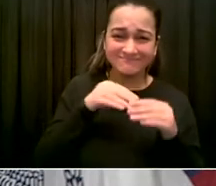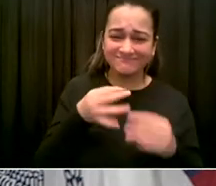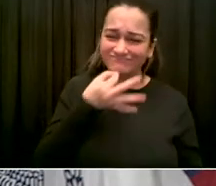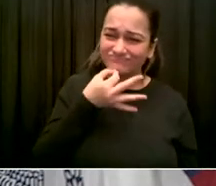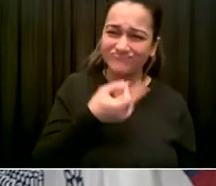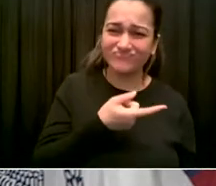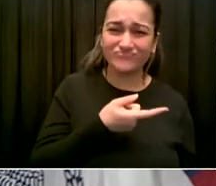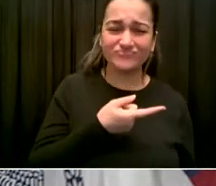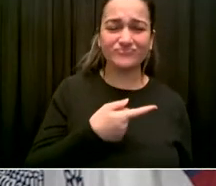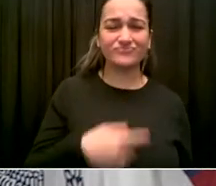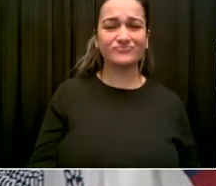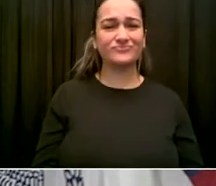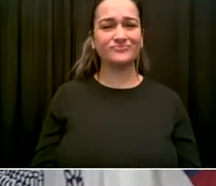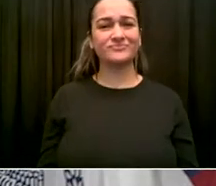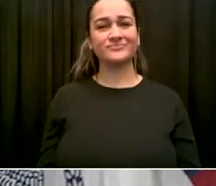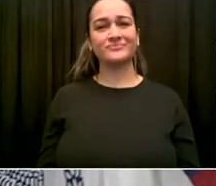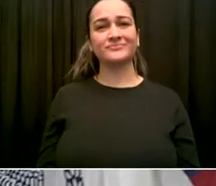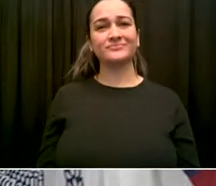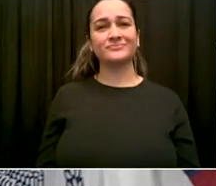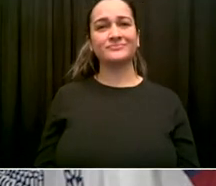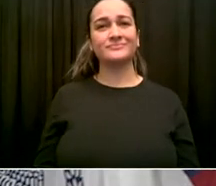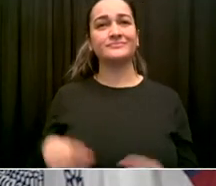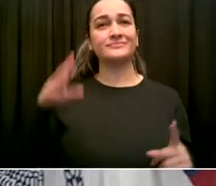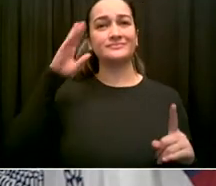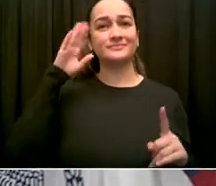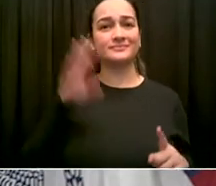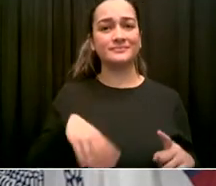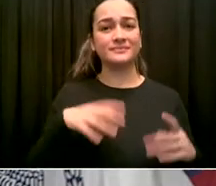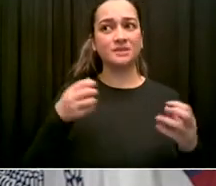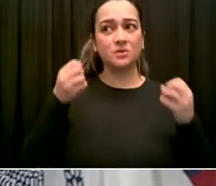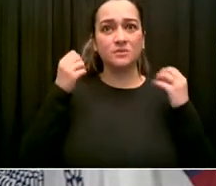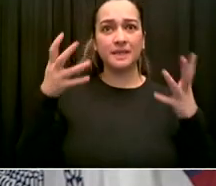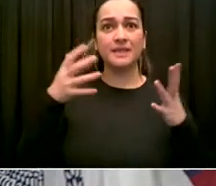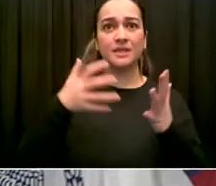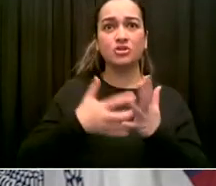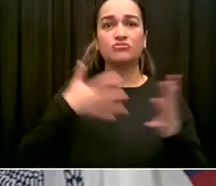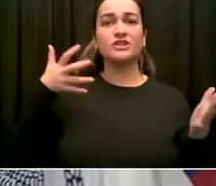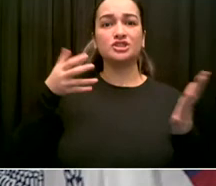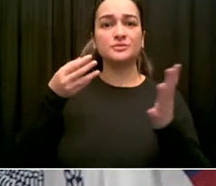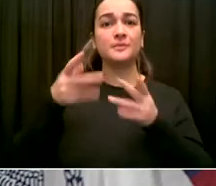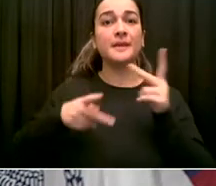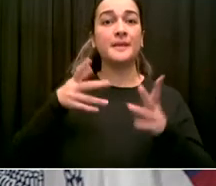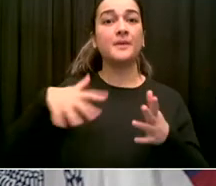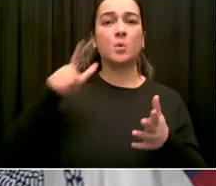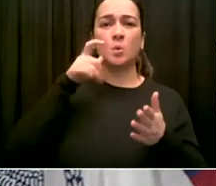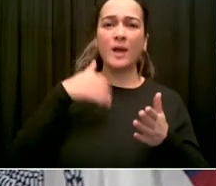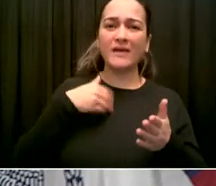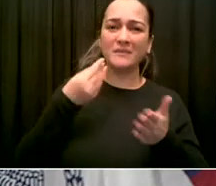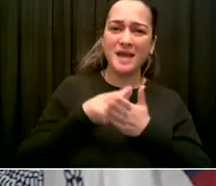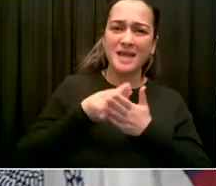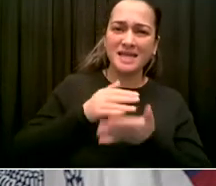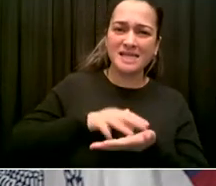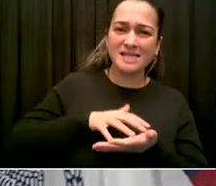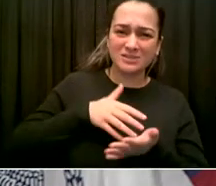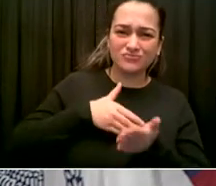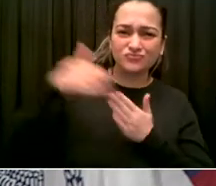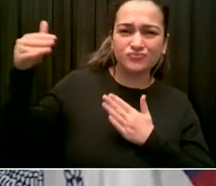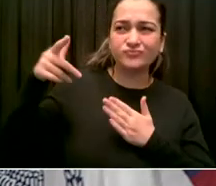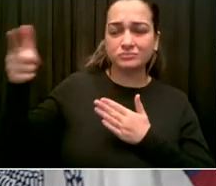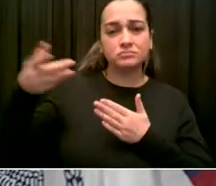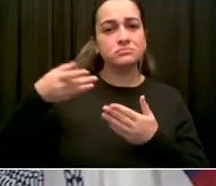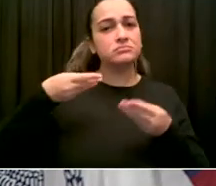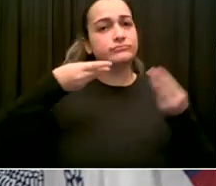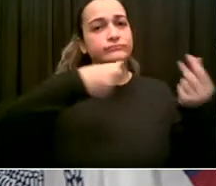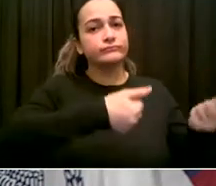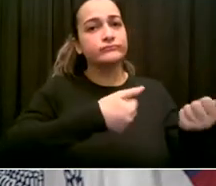directly. And he has been the number one reason why we haven't had fair taxation of the wealthy in New York State for years. I mean, I tried to get him to do a